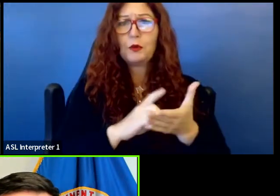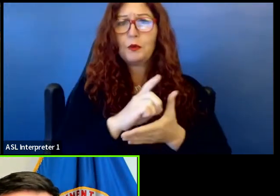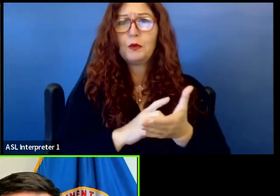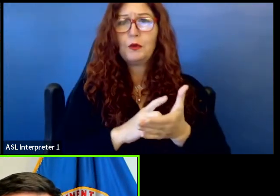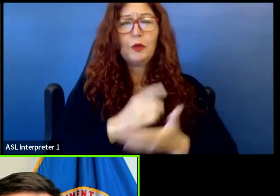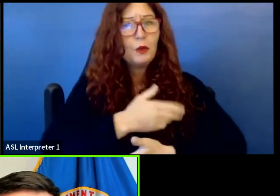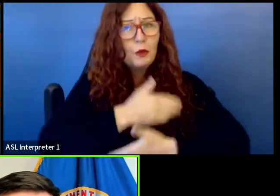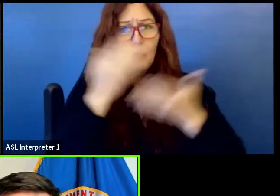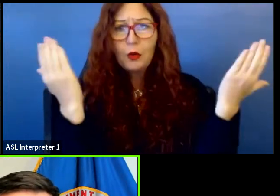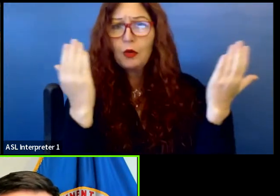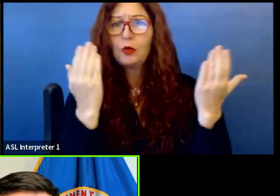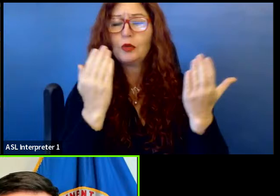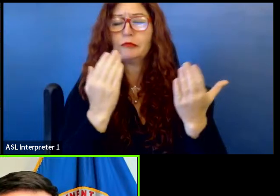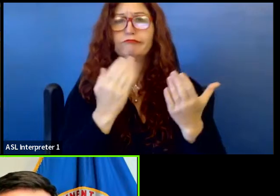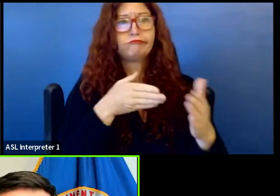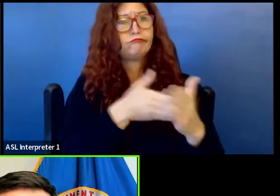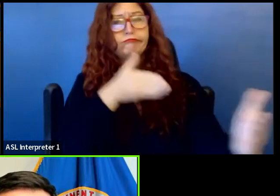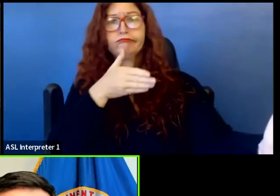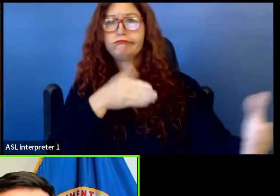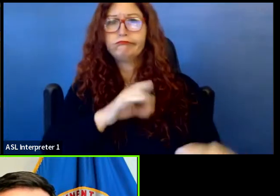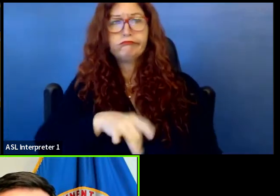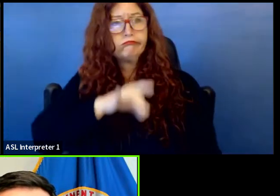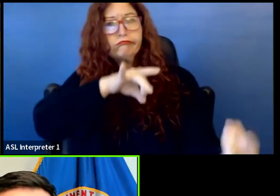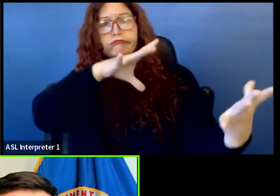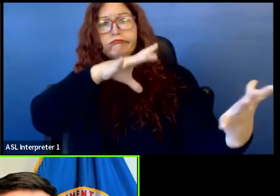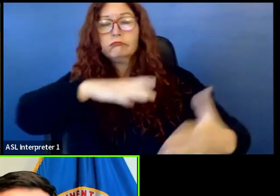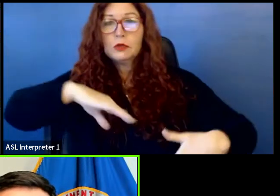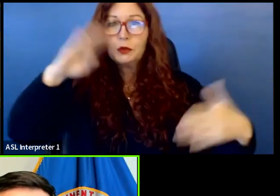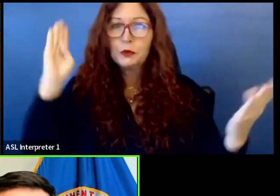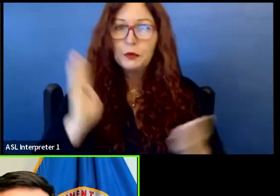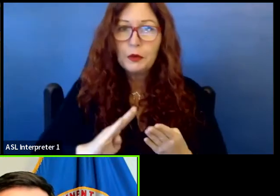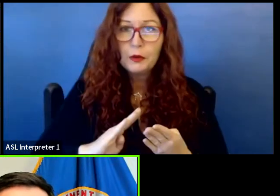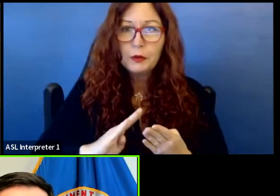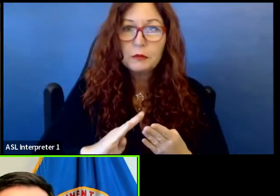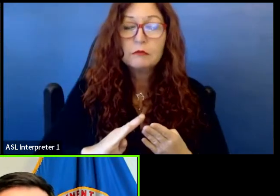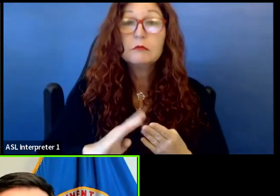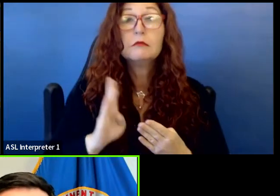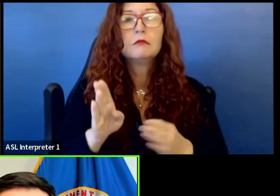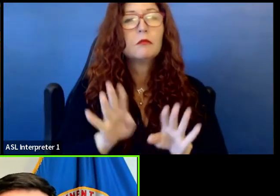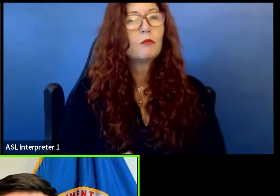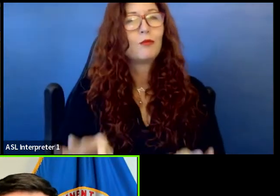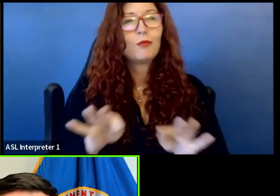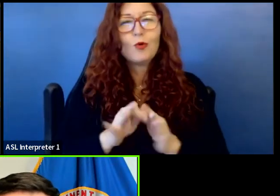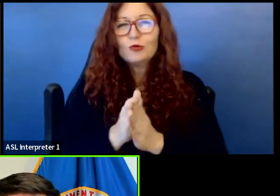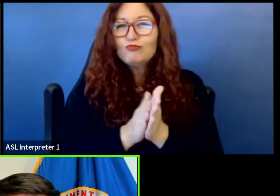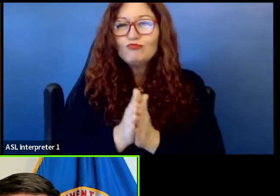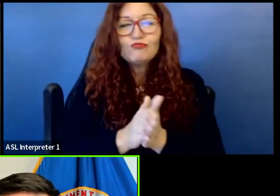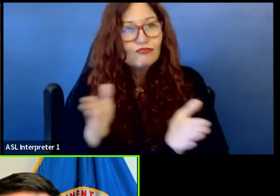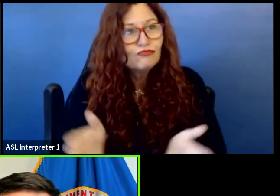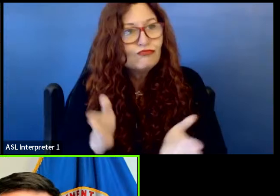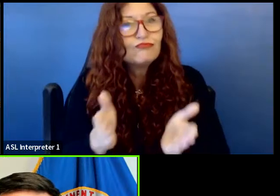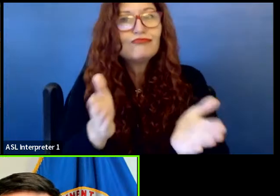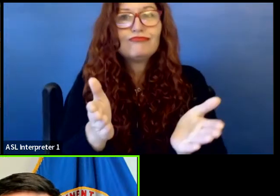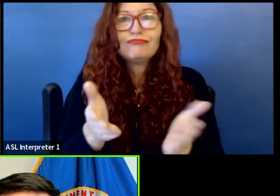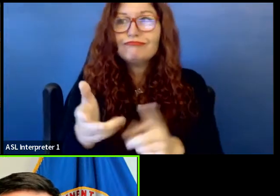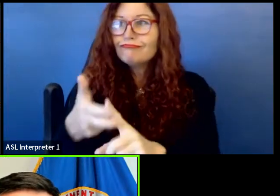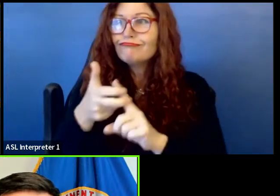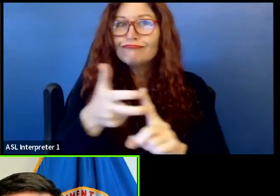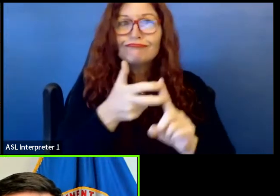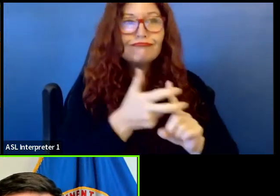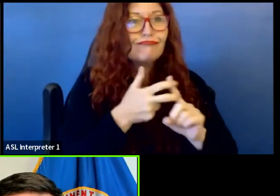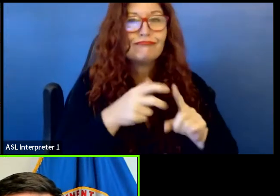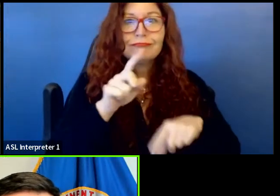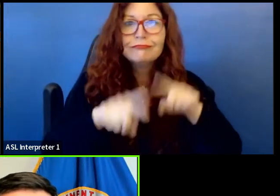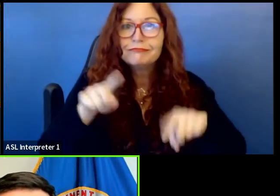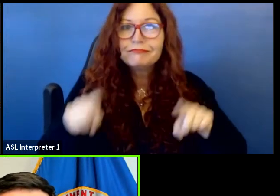awareness of the need to improve diversity and inclusion in the construction industry by providing content and resources that participants in the